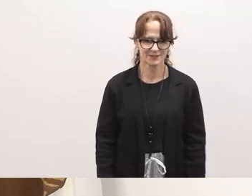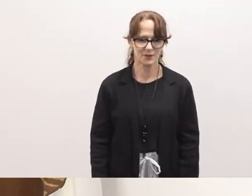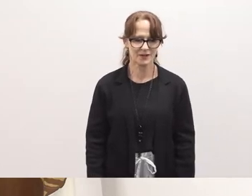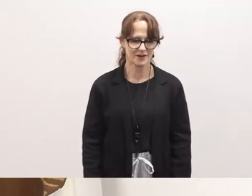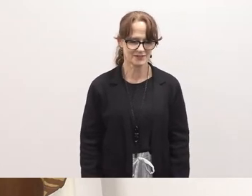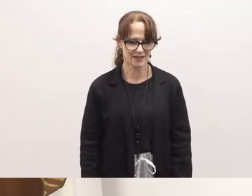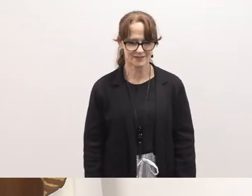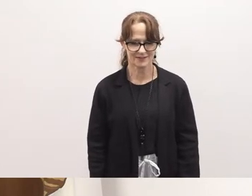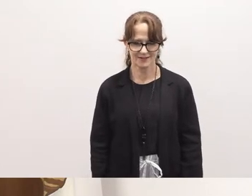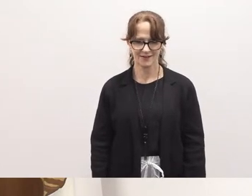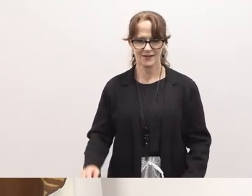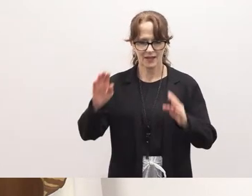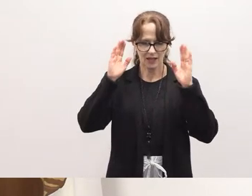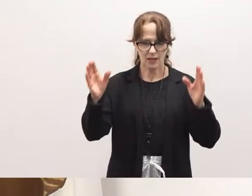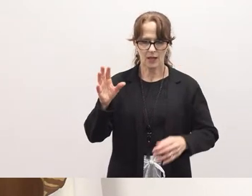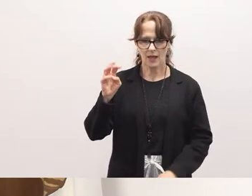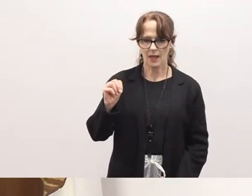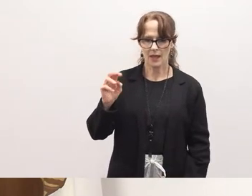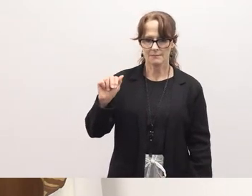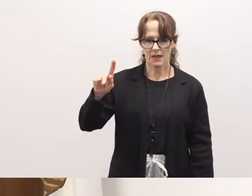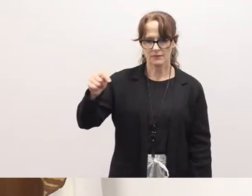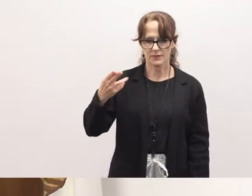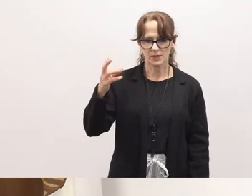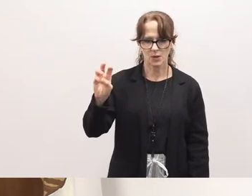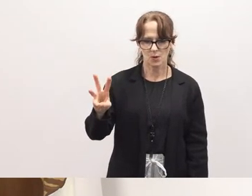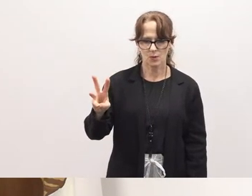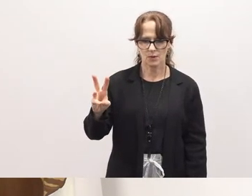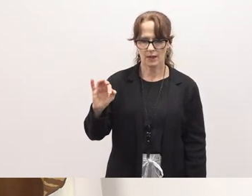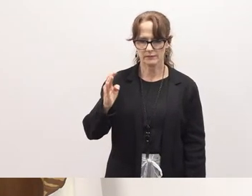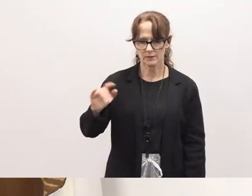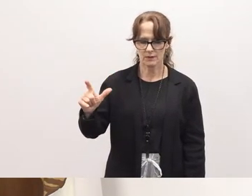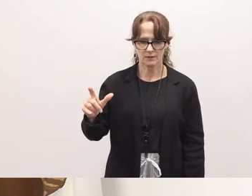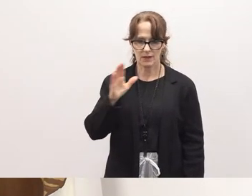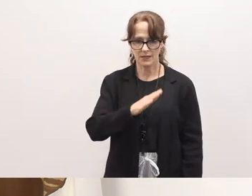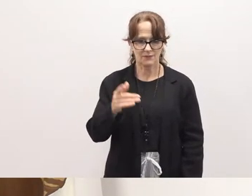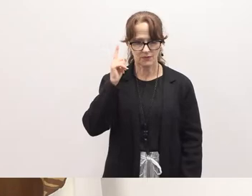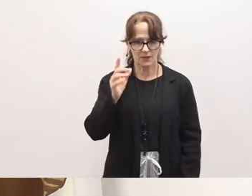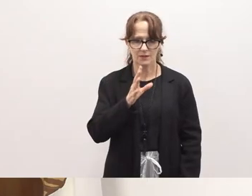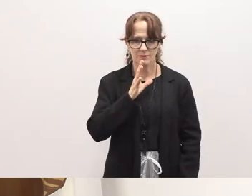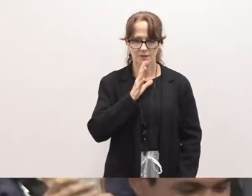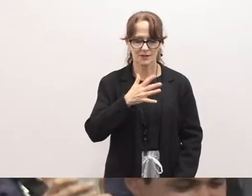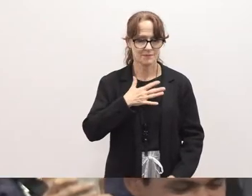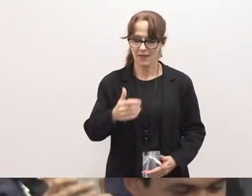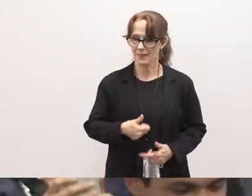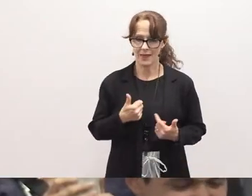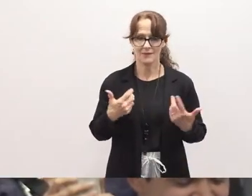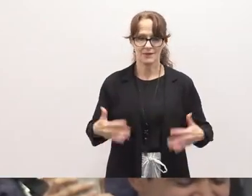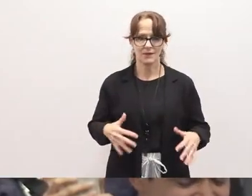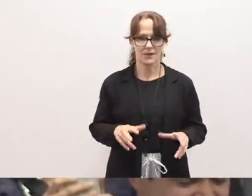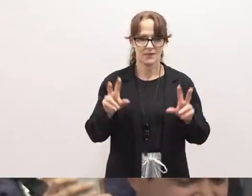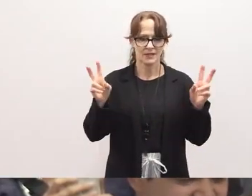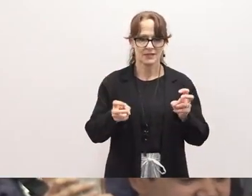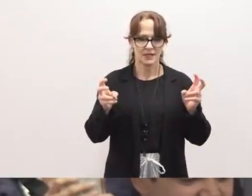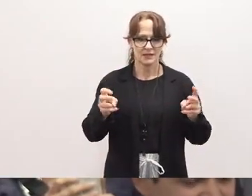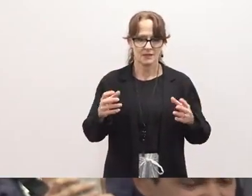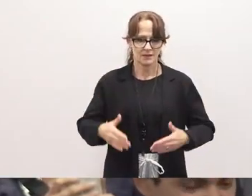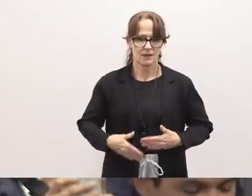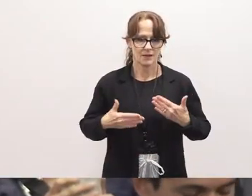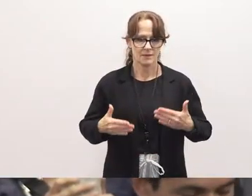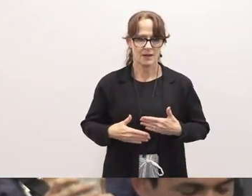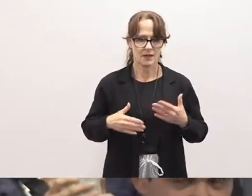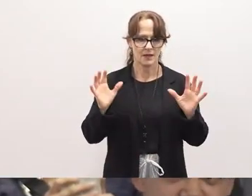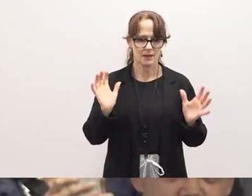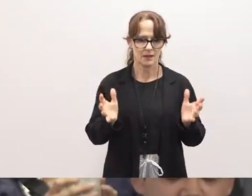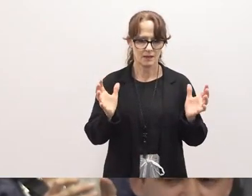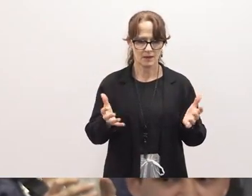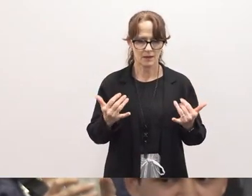Hello, my name is Matthew Ansel. I've never thought I'd be speaking here in all my life on this issue, but I'm happy to